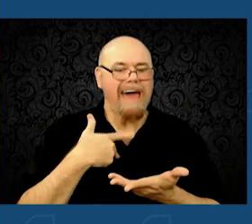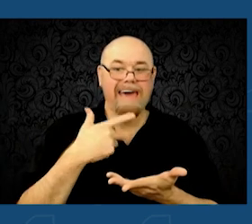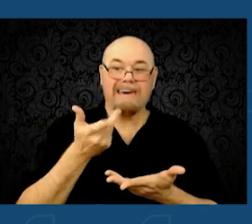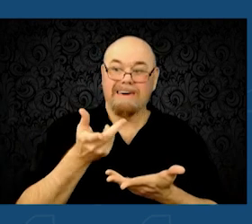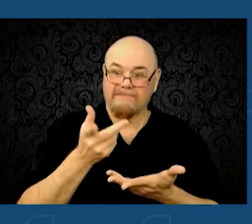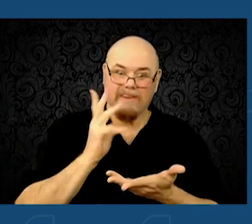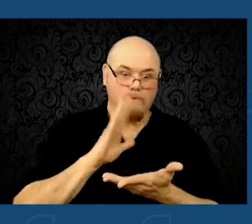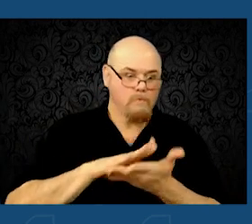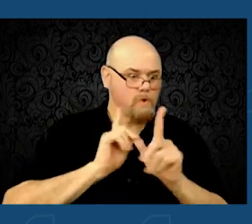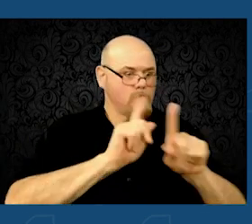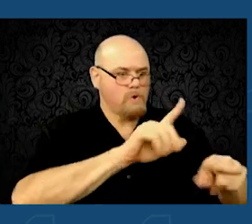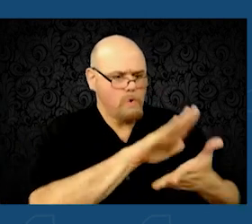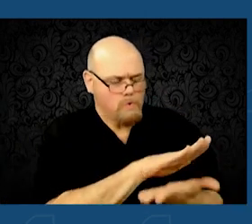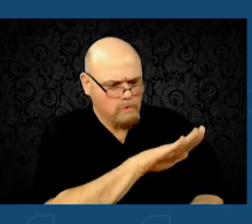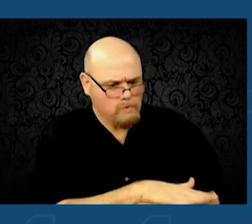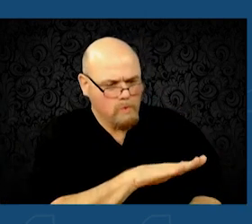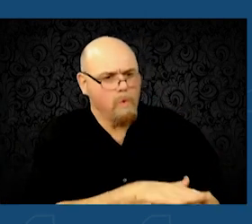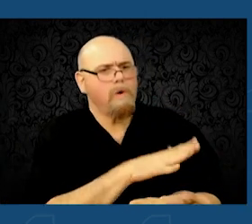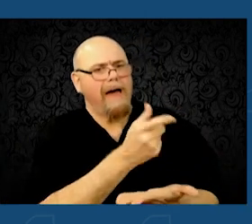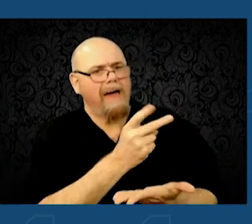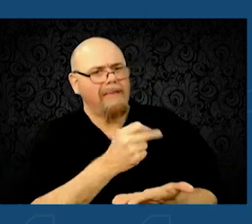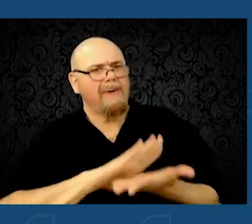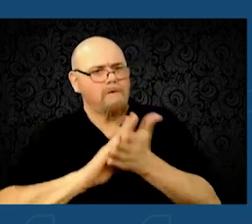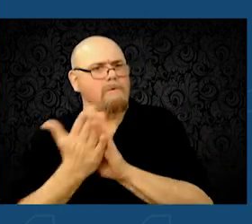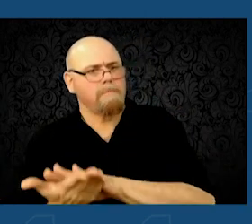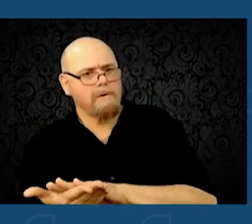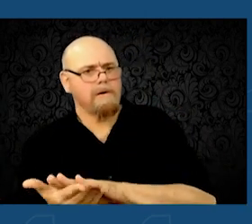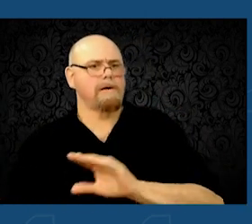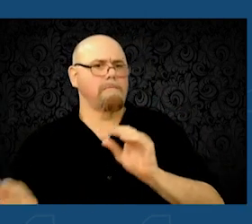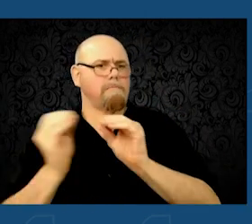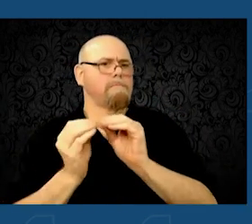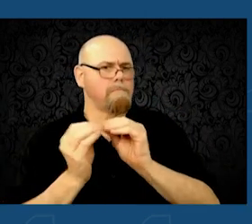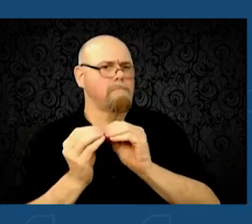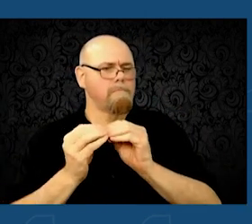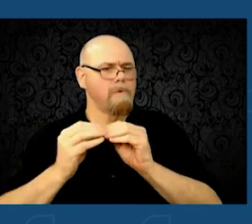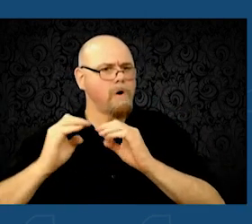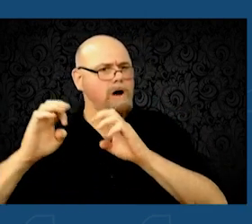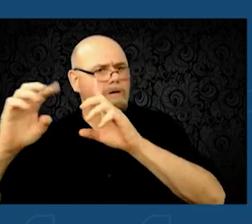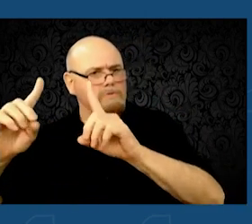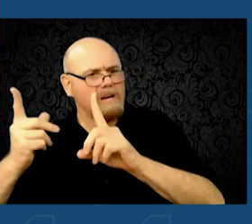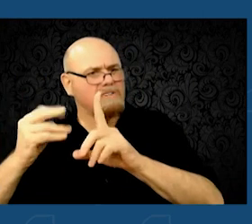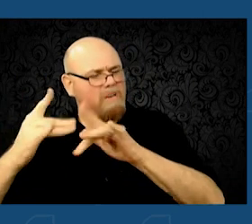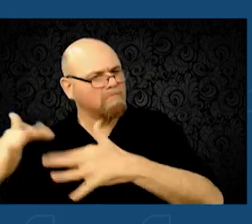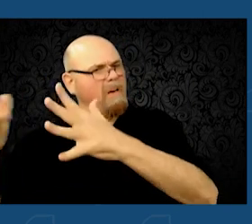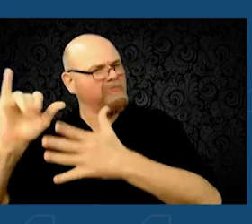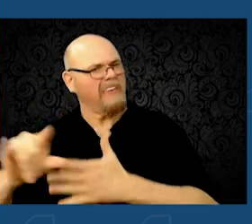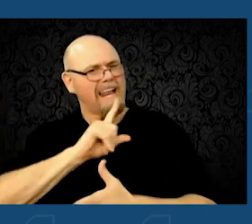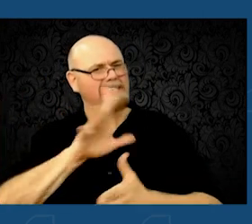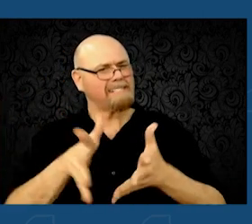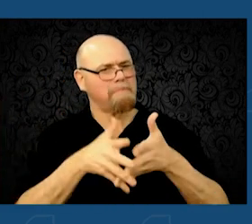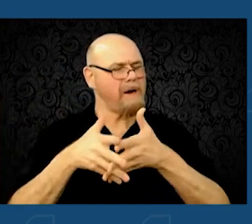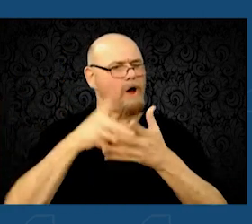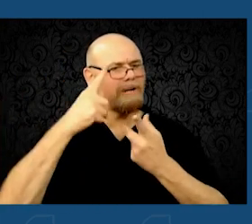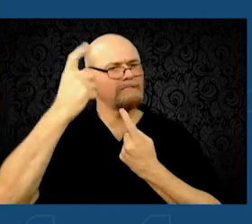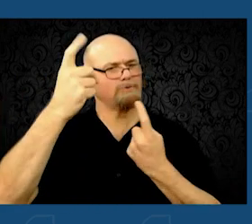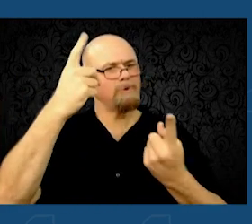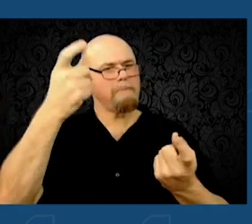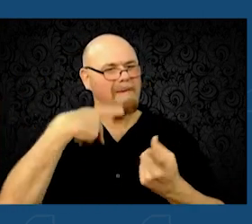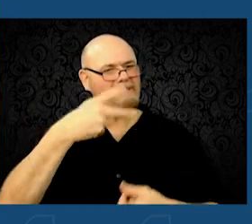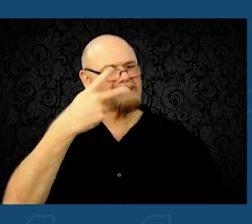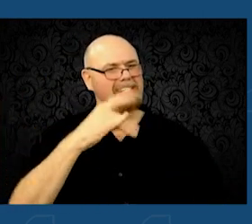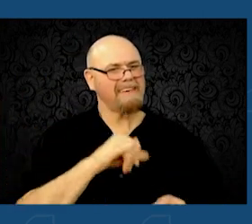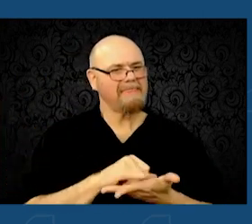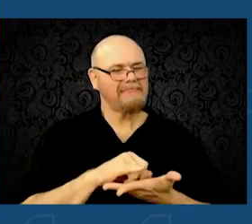dream right outside these doors. That's what I love about this community. I've seen that transformation from